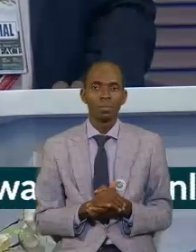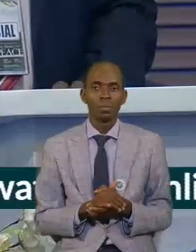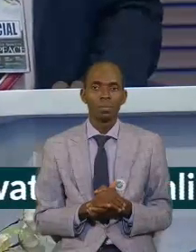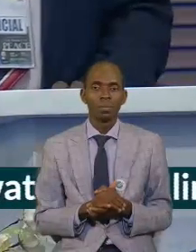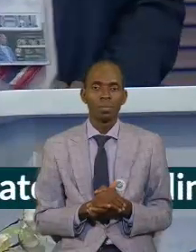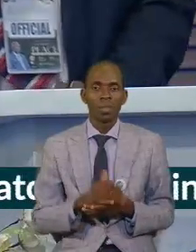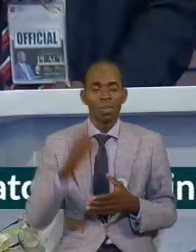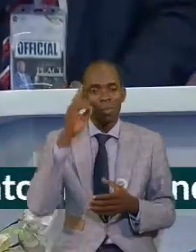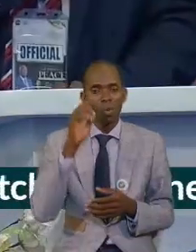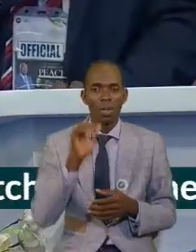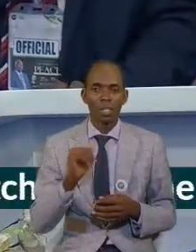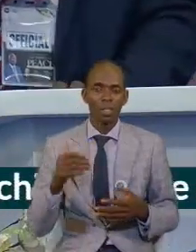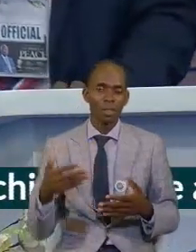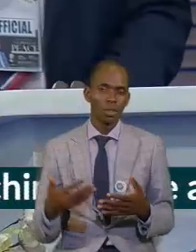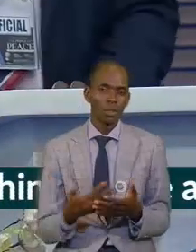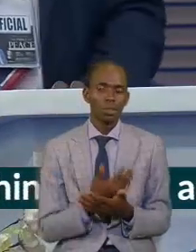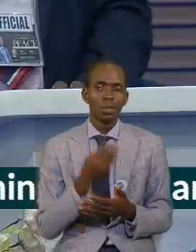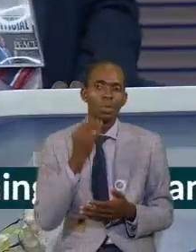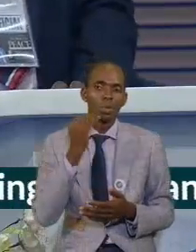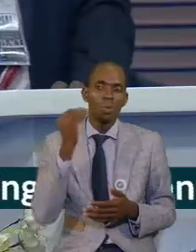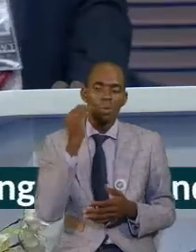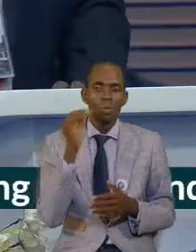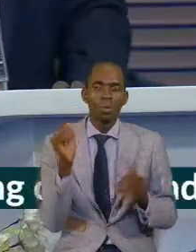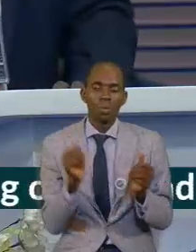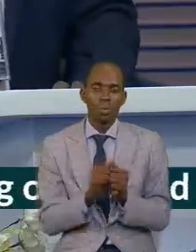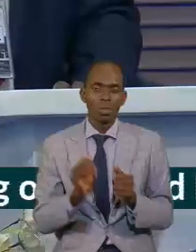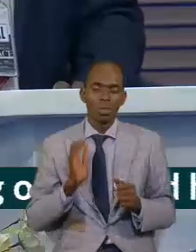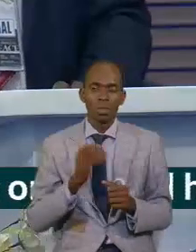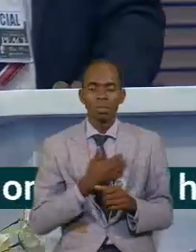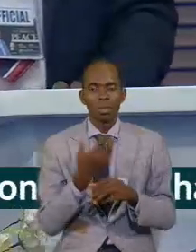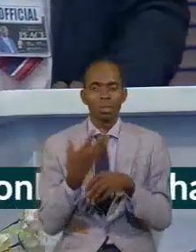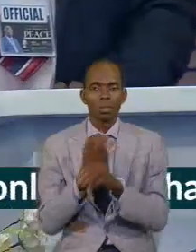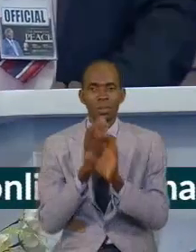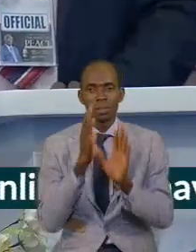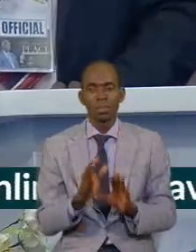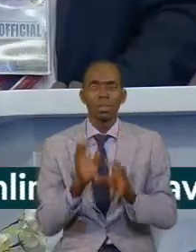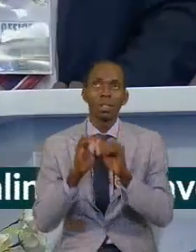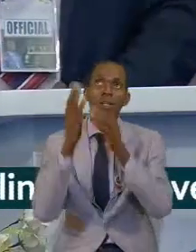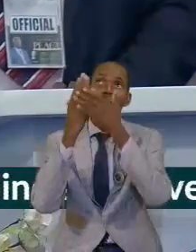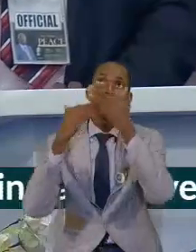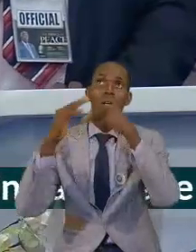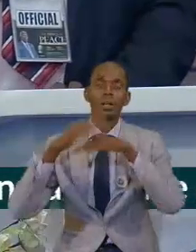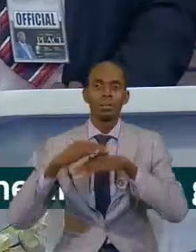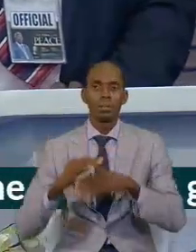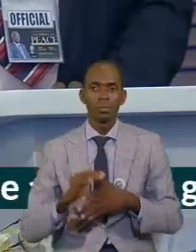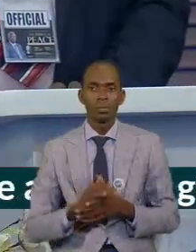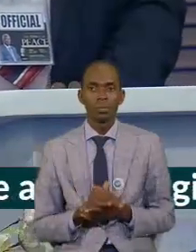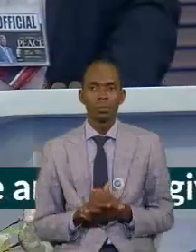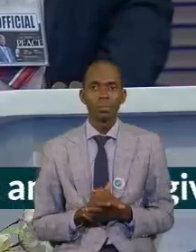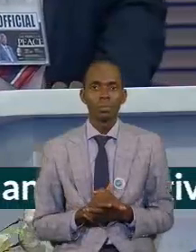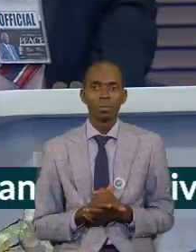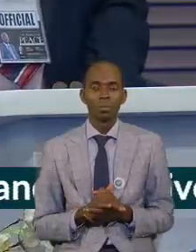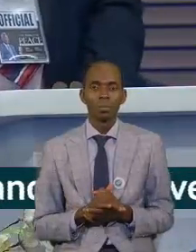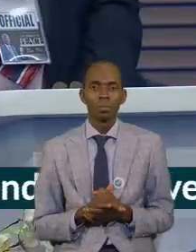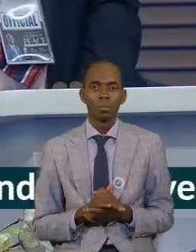new residence with our Creator in heaven. S'il vous plaît, faisons cela rapidement.